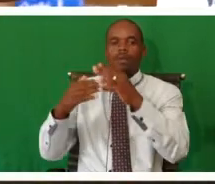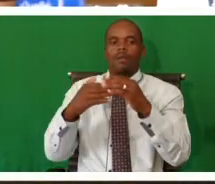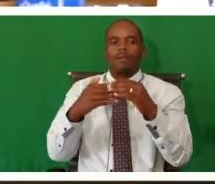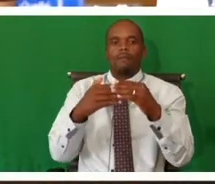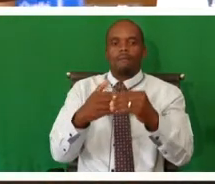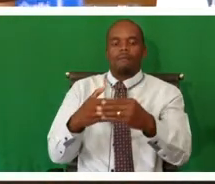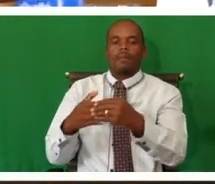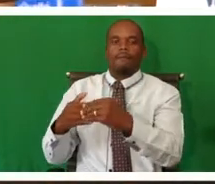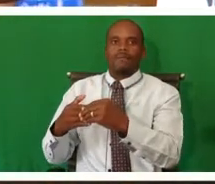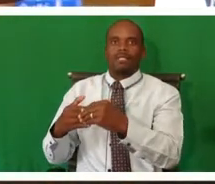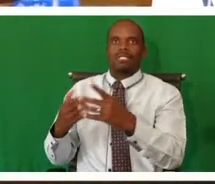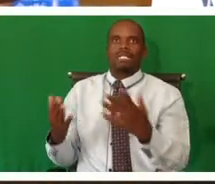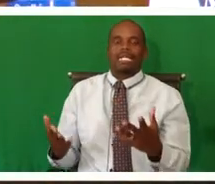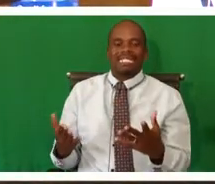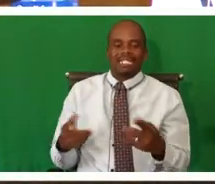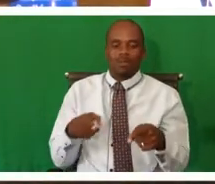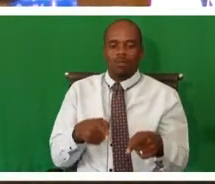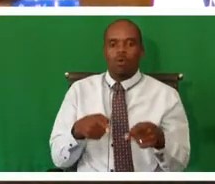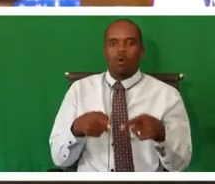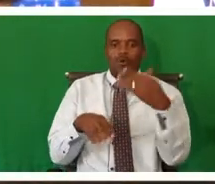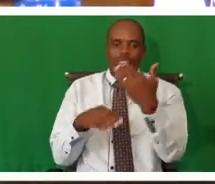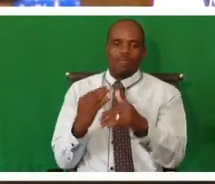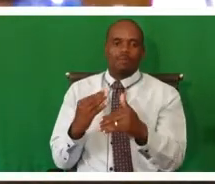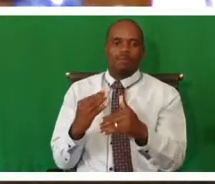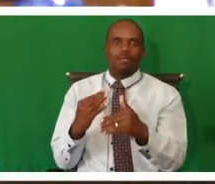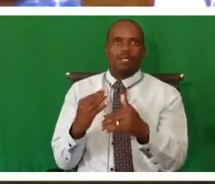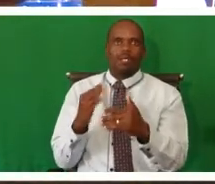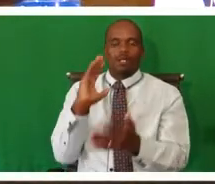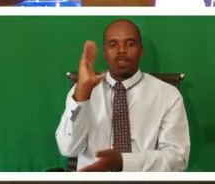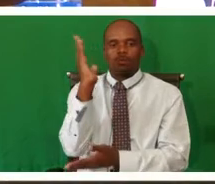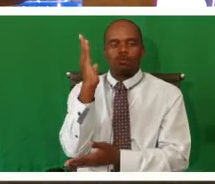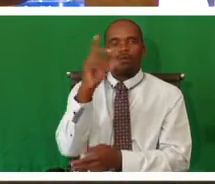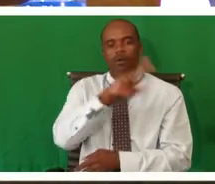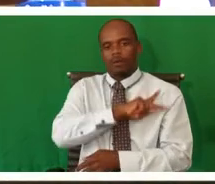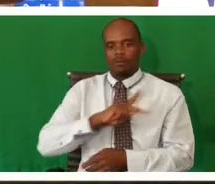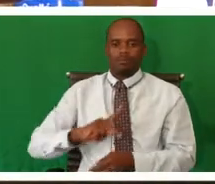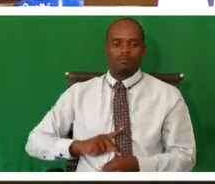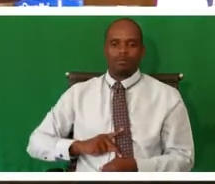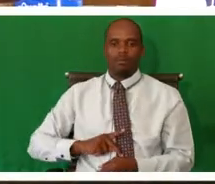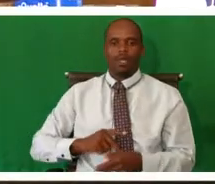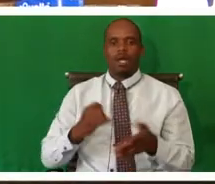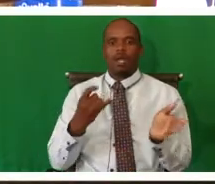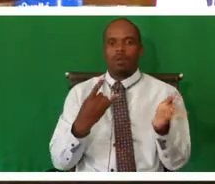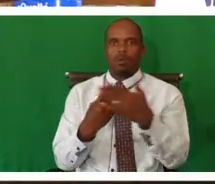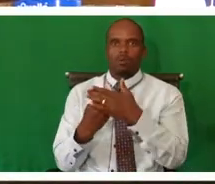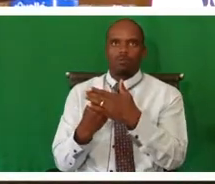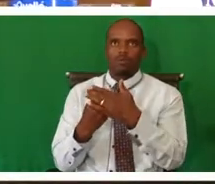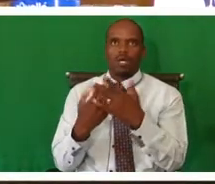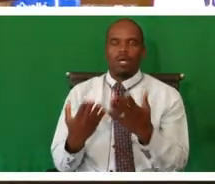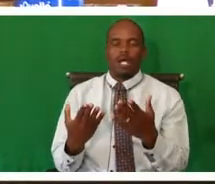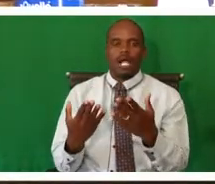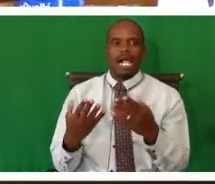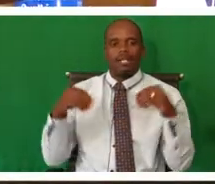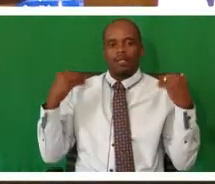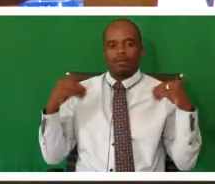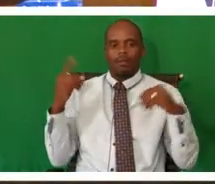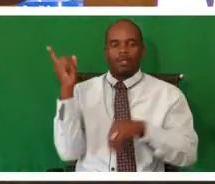The end of the State of the Province address by the Honorable Premier concludes the business of the